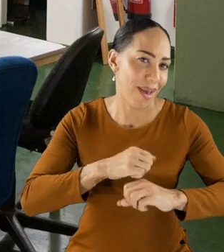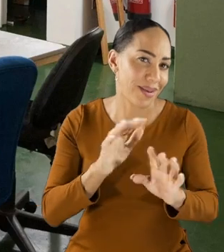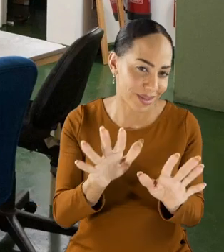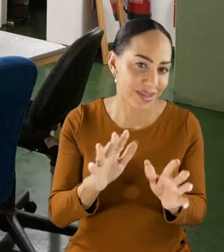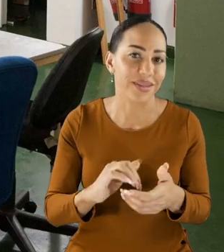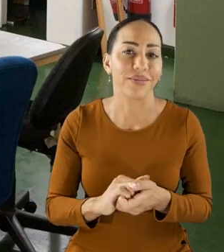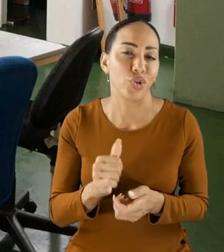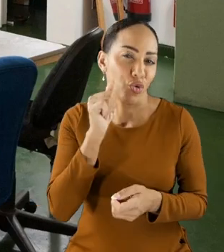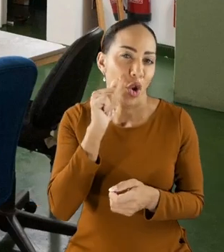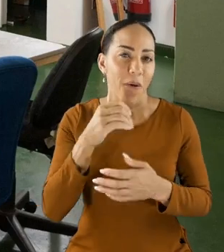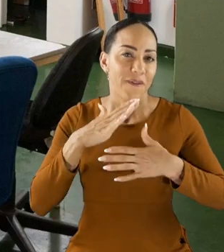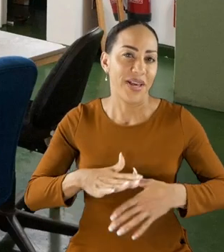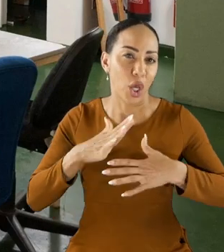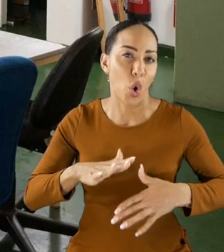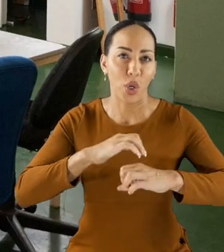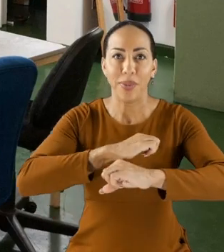this space